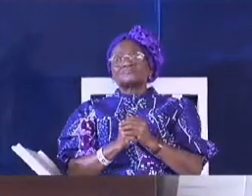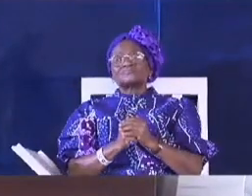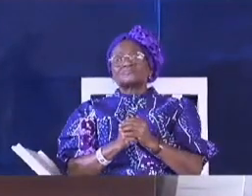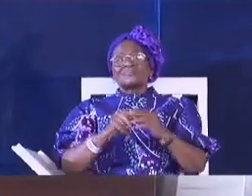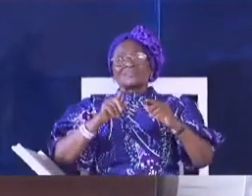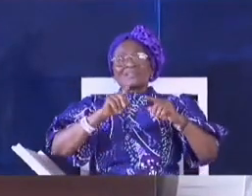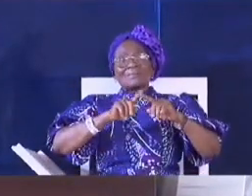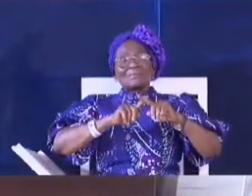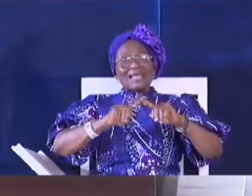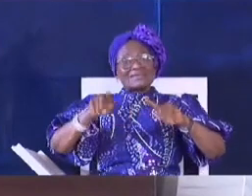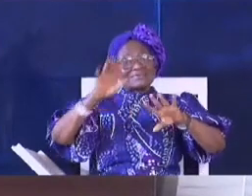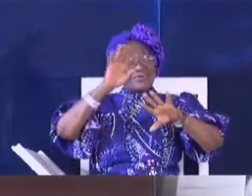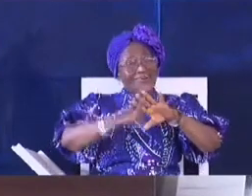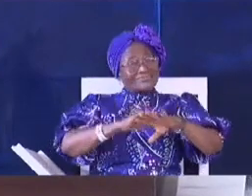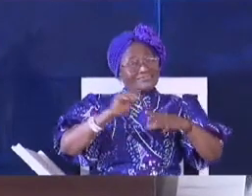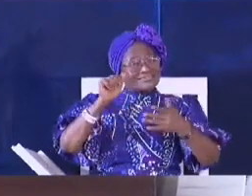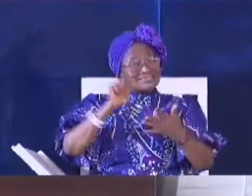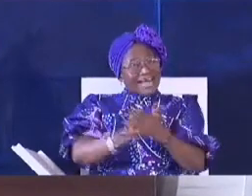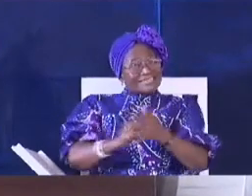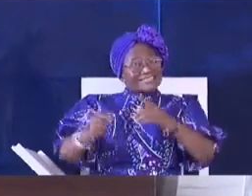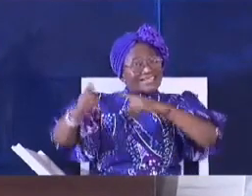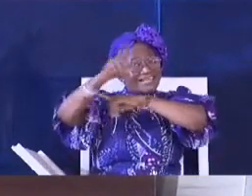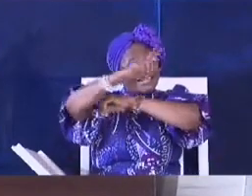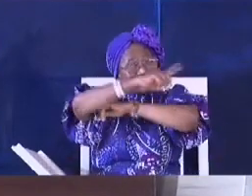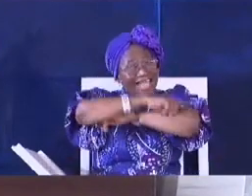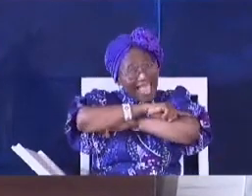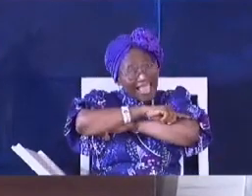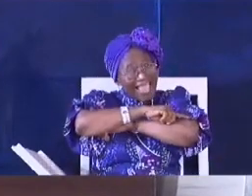But on that day,